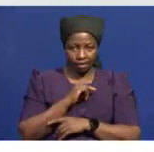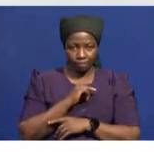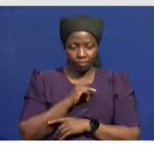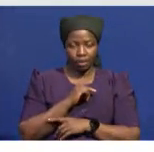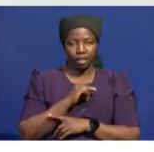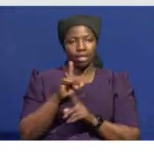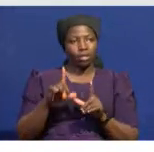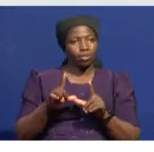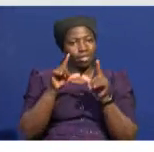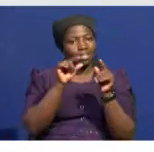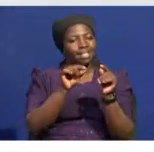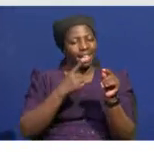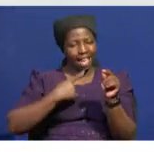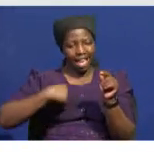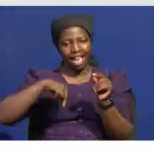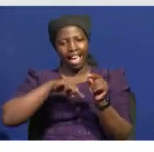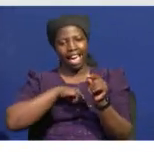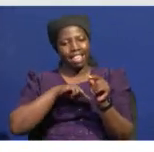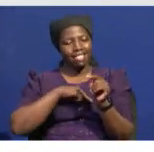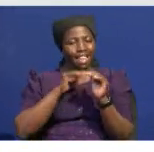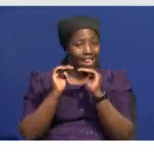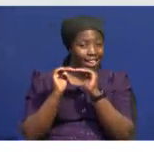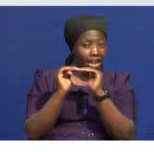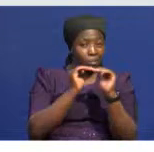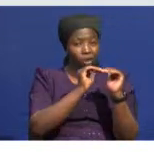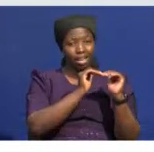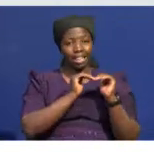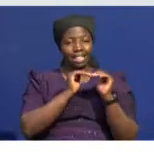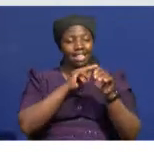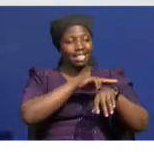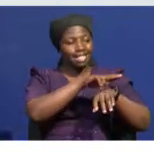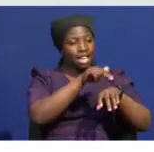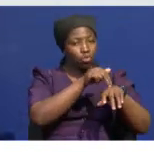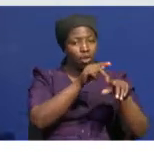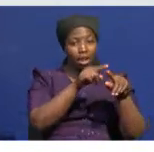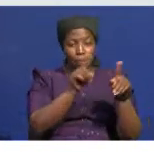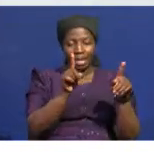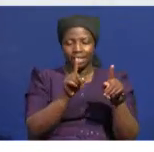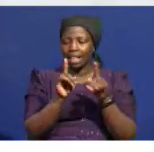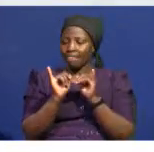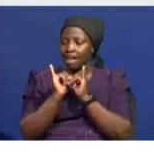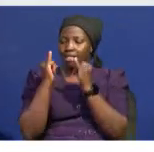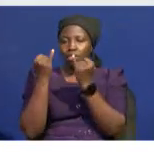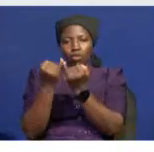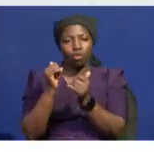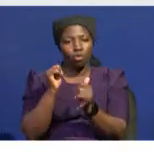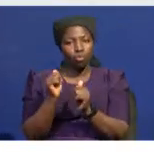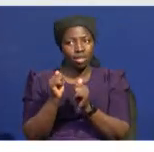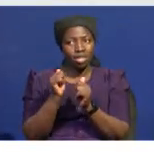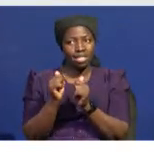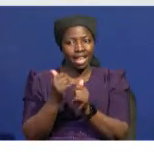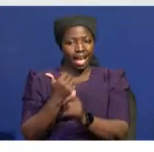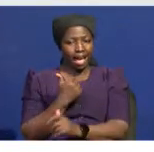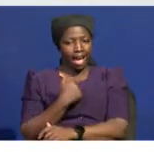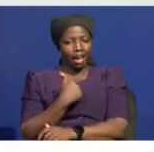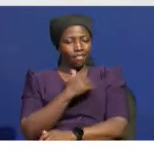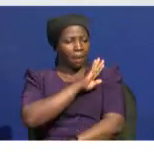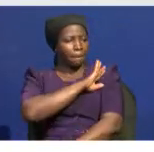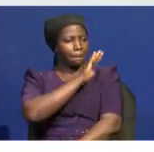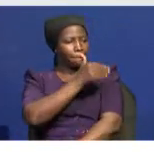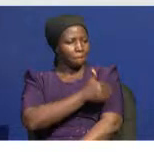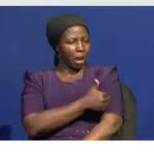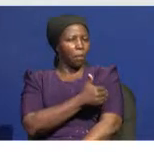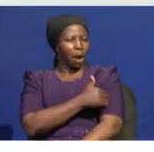to say we are democratic nations when the institution that wields the most power on